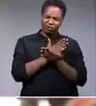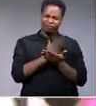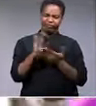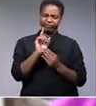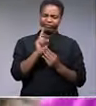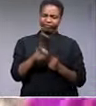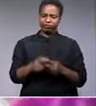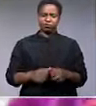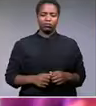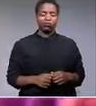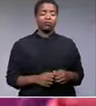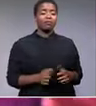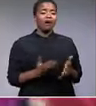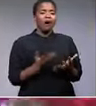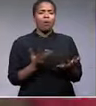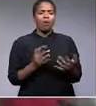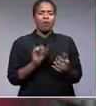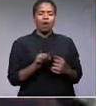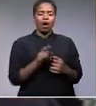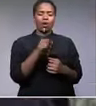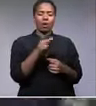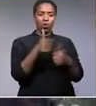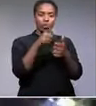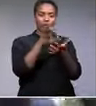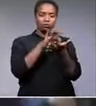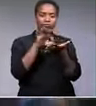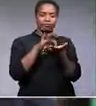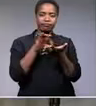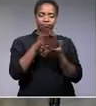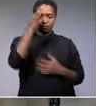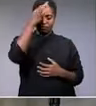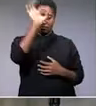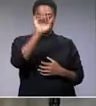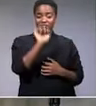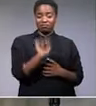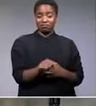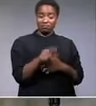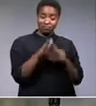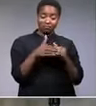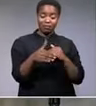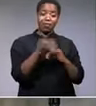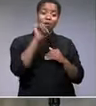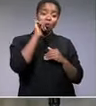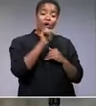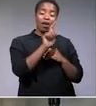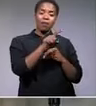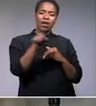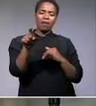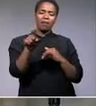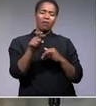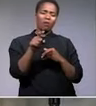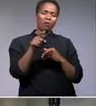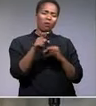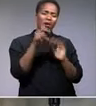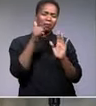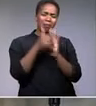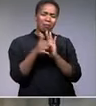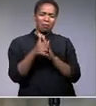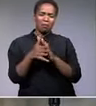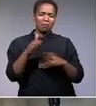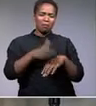far will good, clean government take us when people are killed on the picket